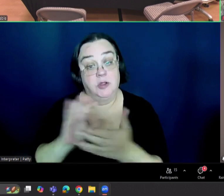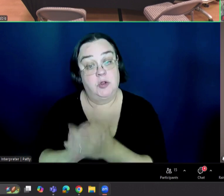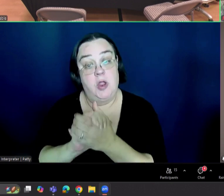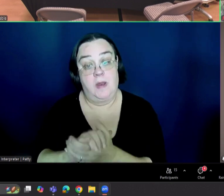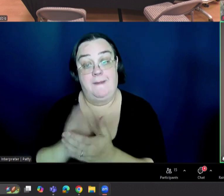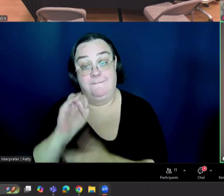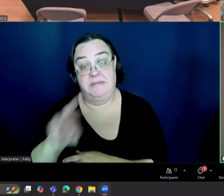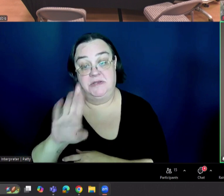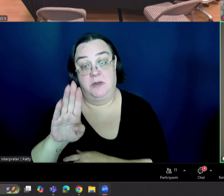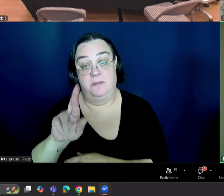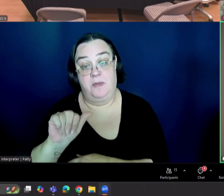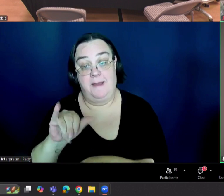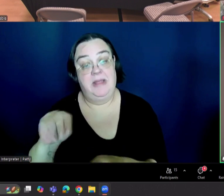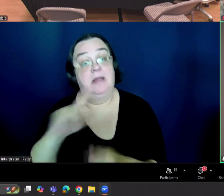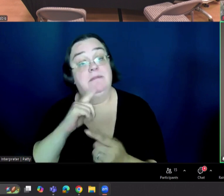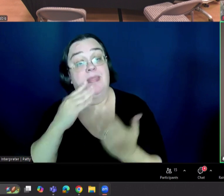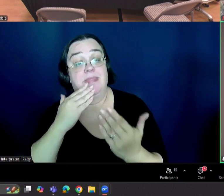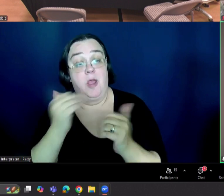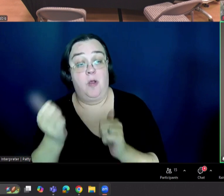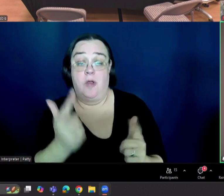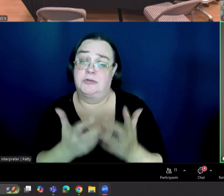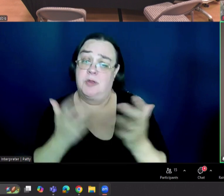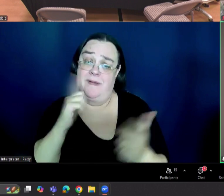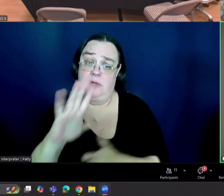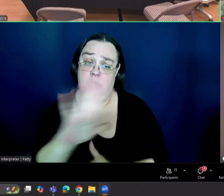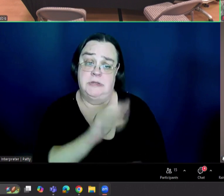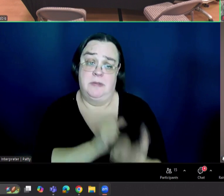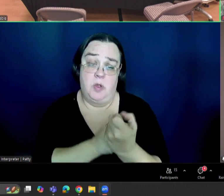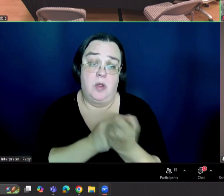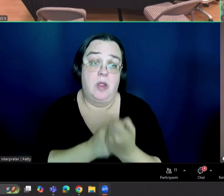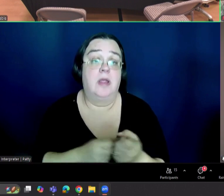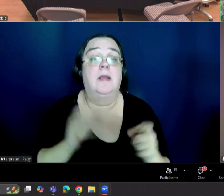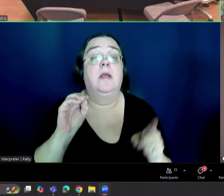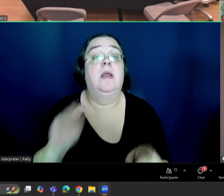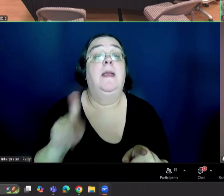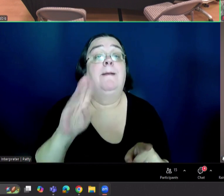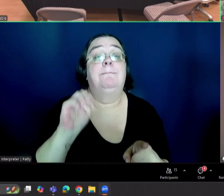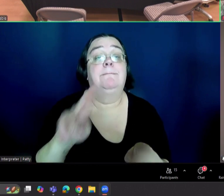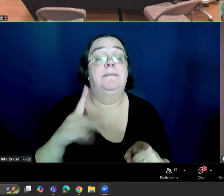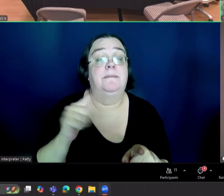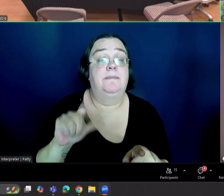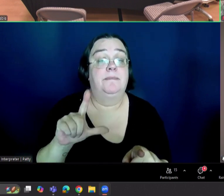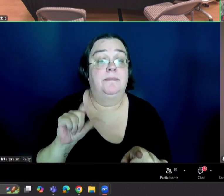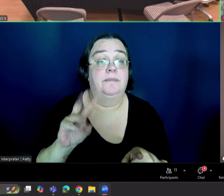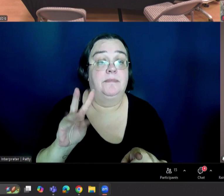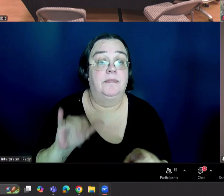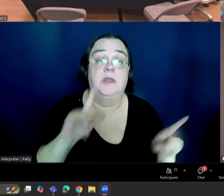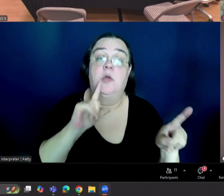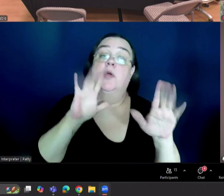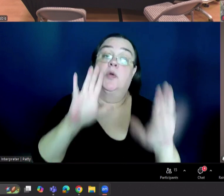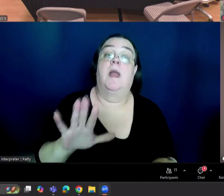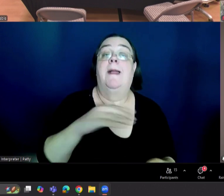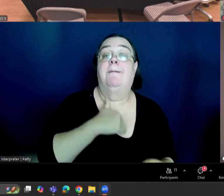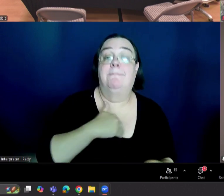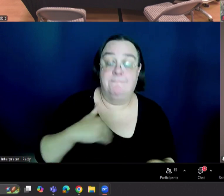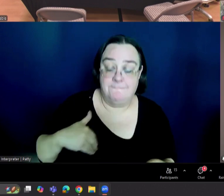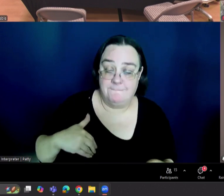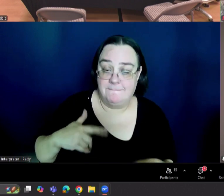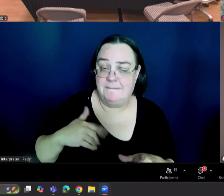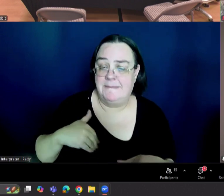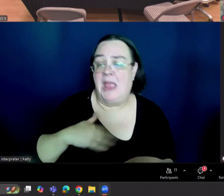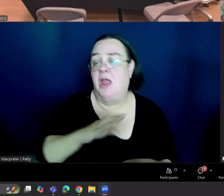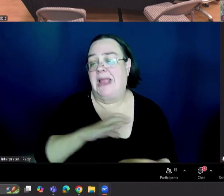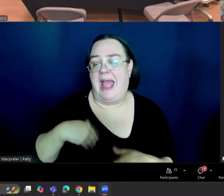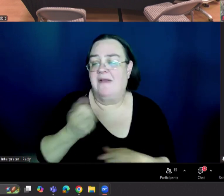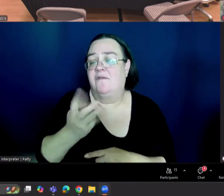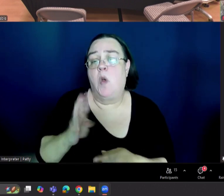Raymond. Thank you all very much for your support. All right, Mr. Galloway. Great. Mayor and council, I just have a few